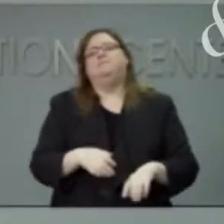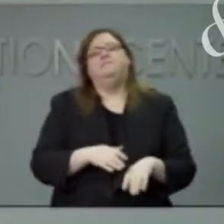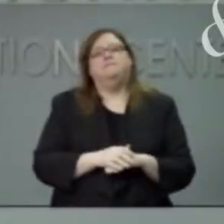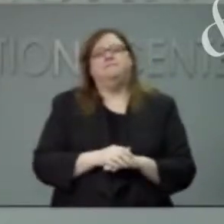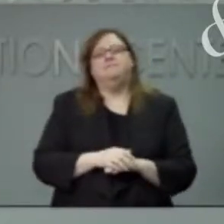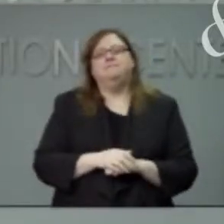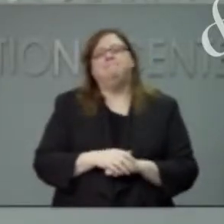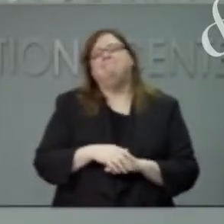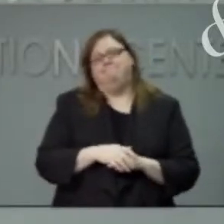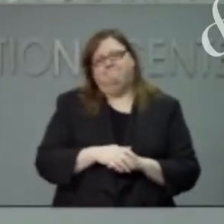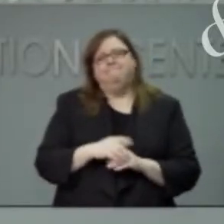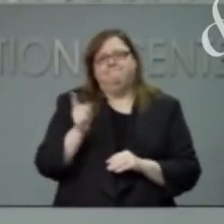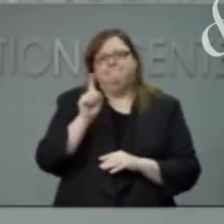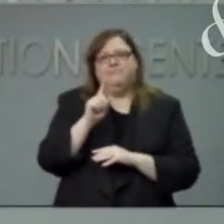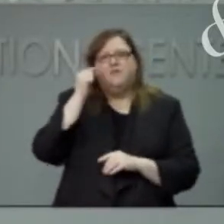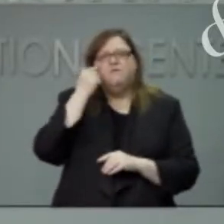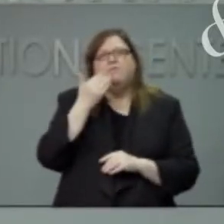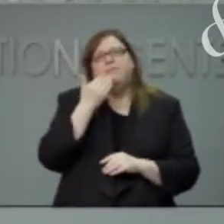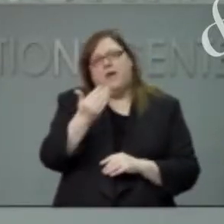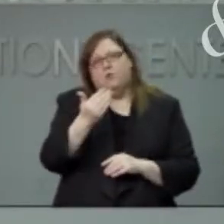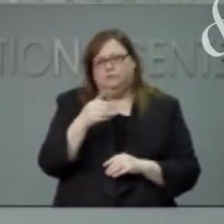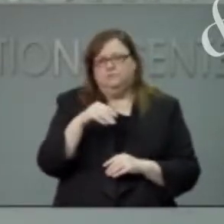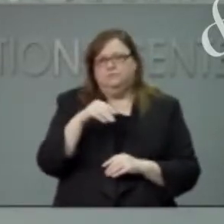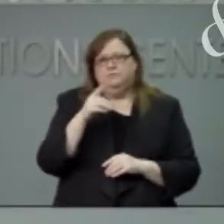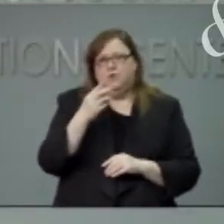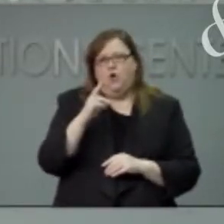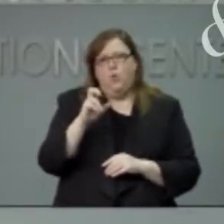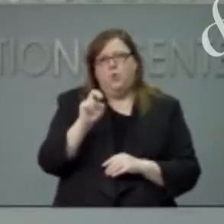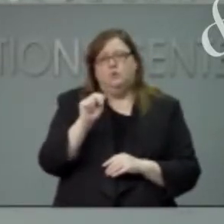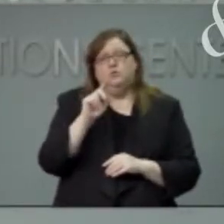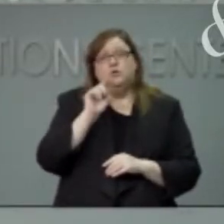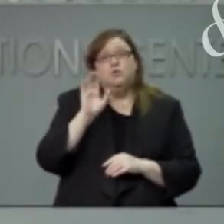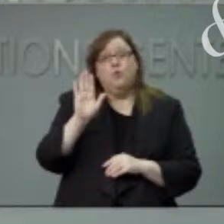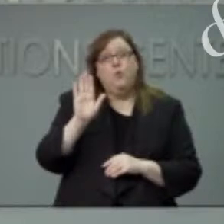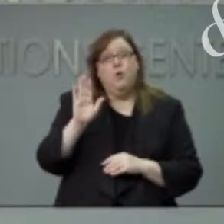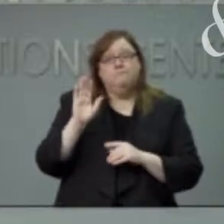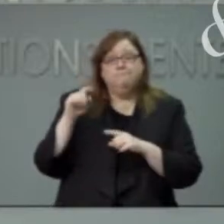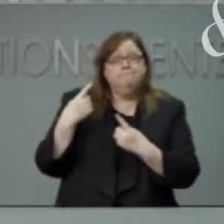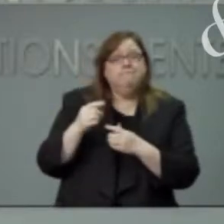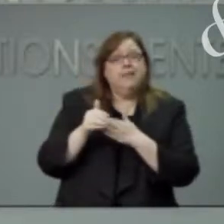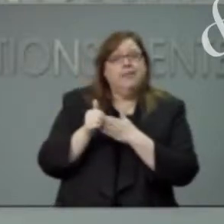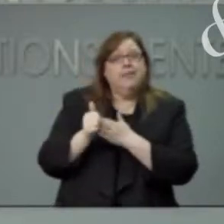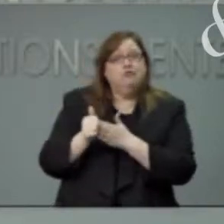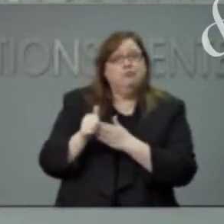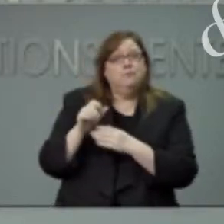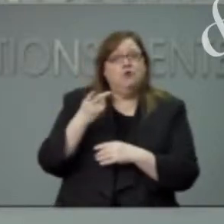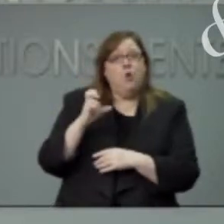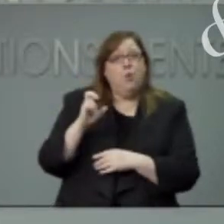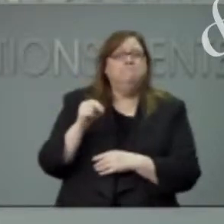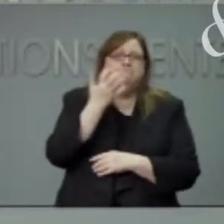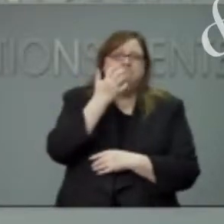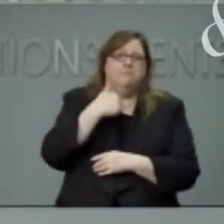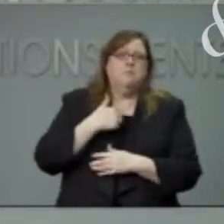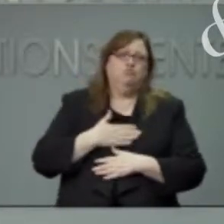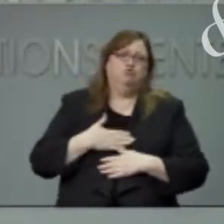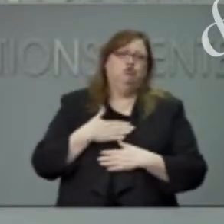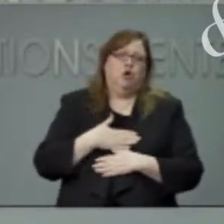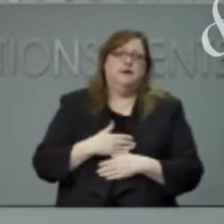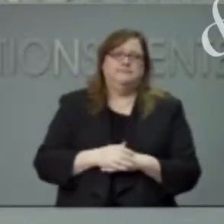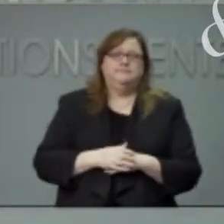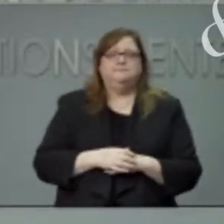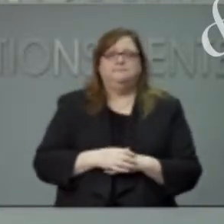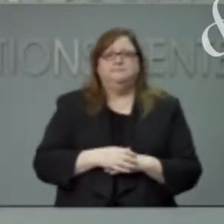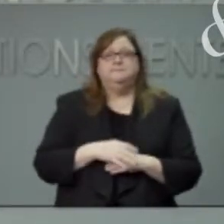Thank you, Dr. Cohen. I appreciate your leadership as well. On Friday, we entered phase three of easing